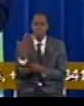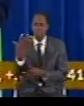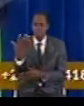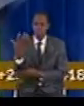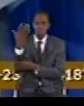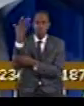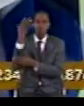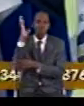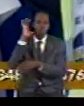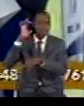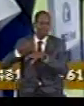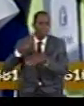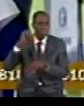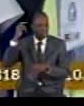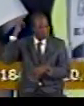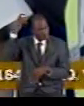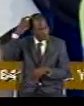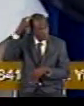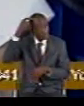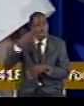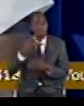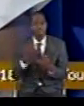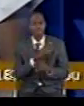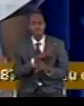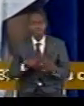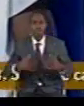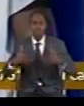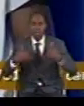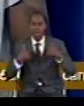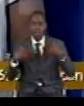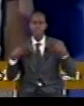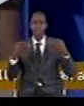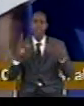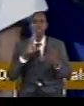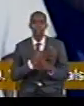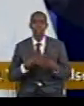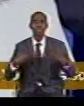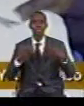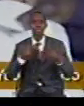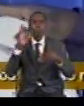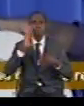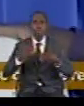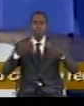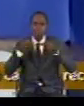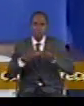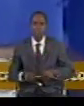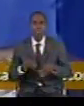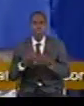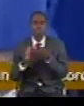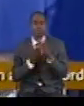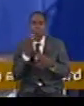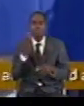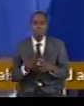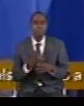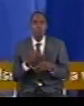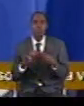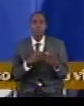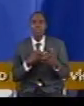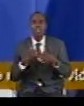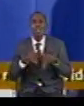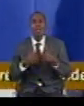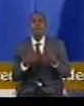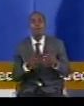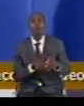Lord. So the Lord has healed her, and the healing will be permanent in Jesus' name. It doesn't matter how long your case has been.